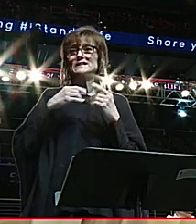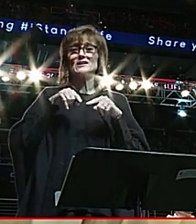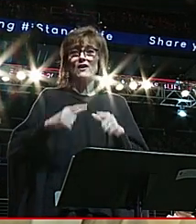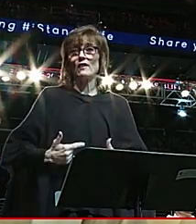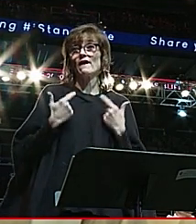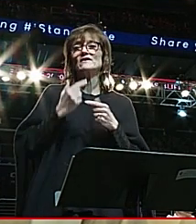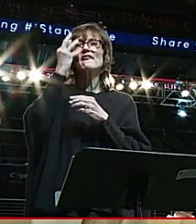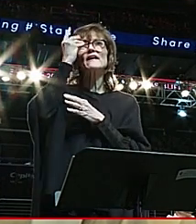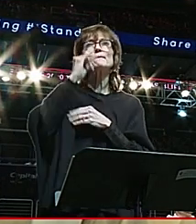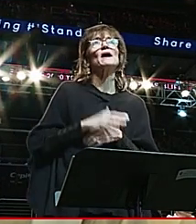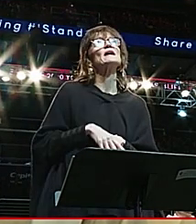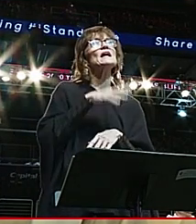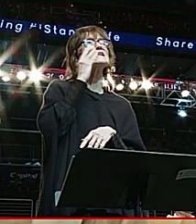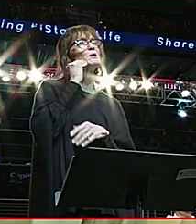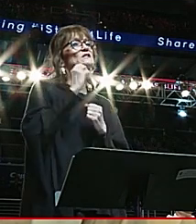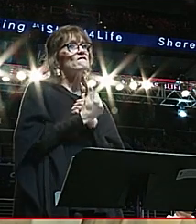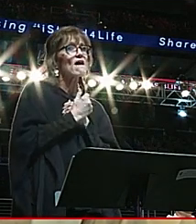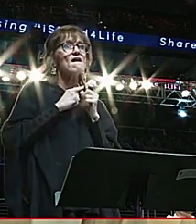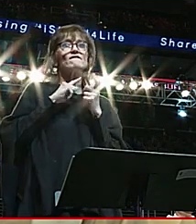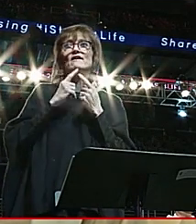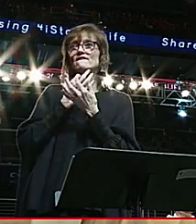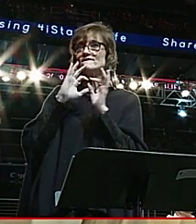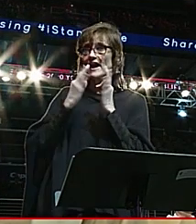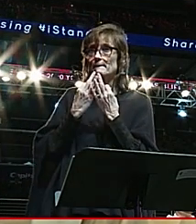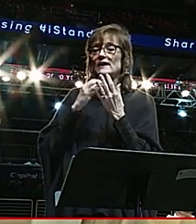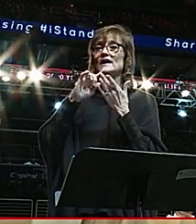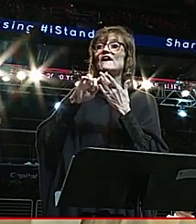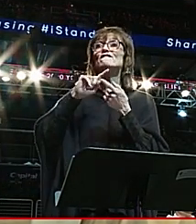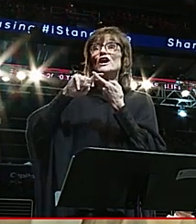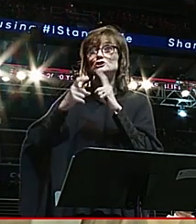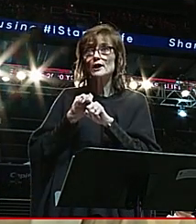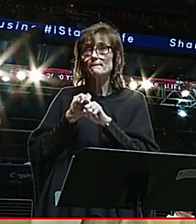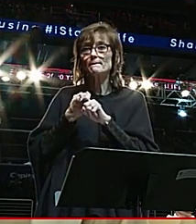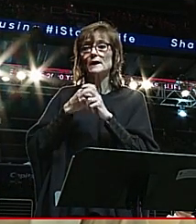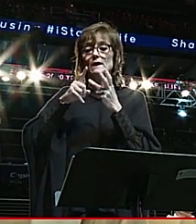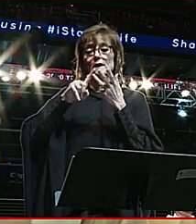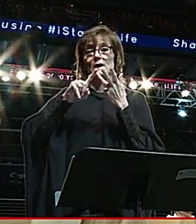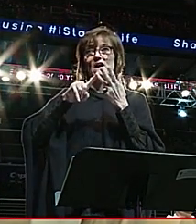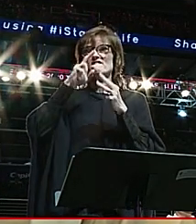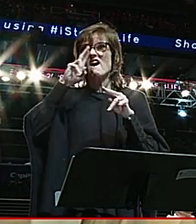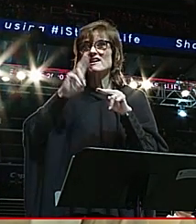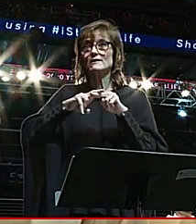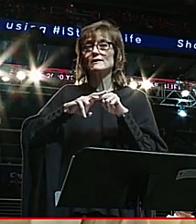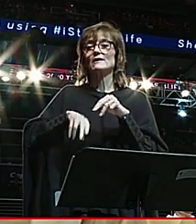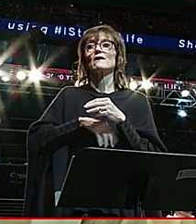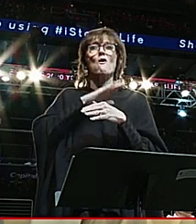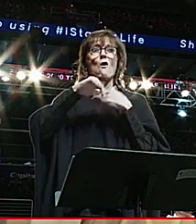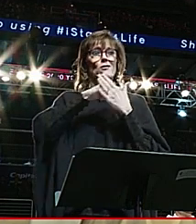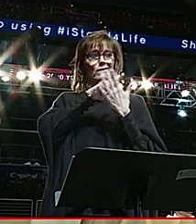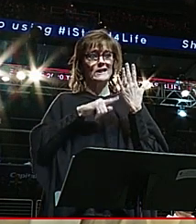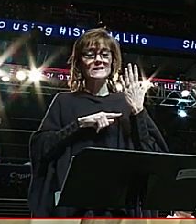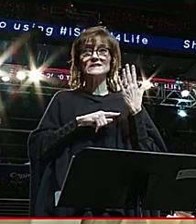the experience of love, the experience of family, the experience of friendship, the experience of fun. All of